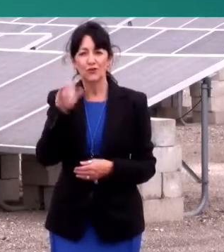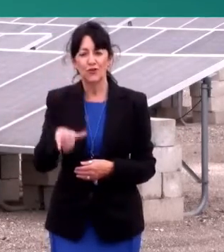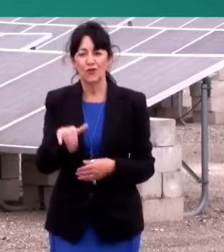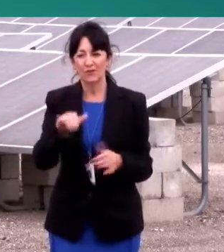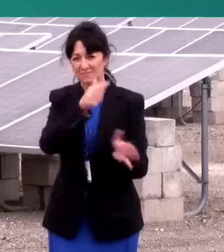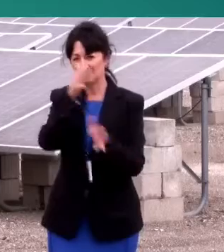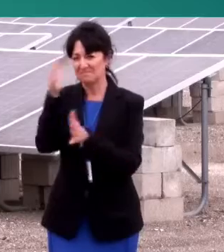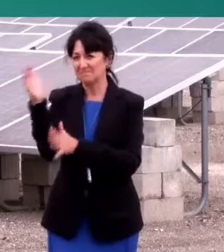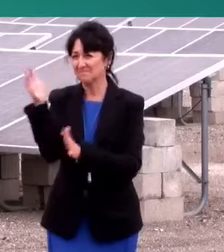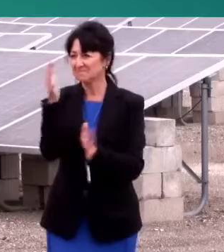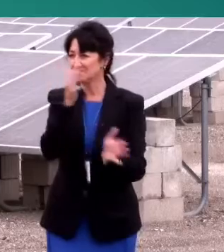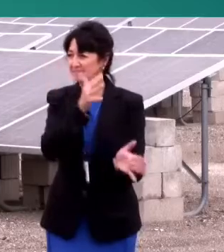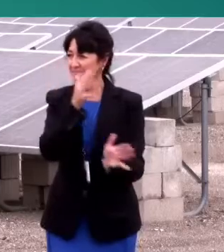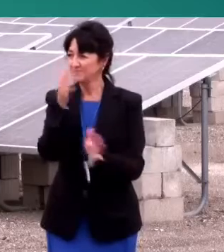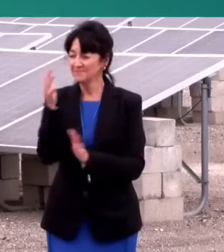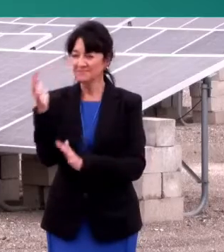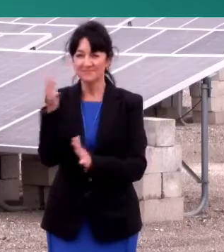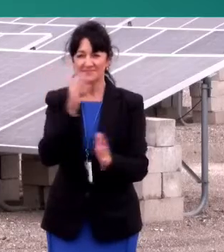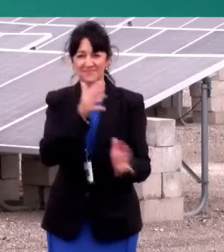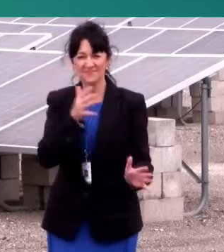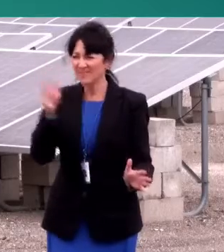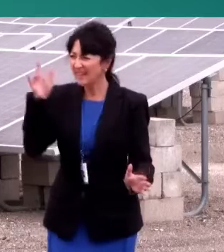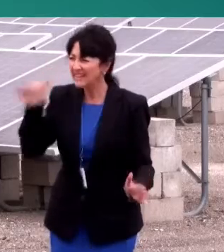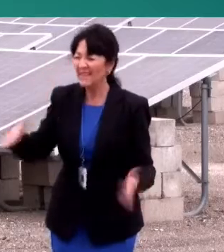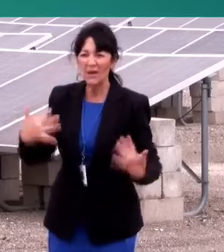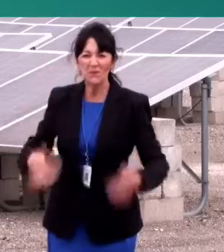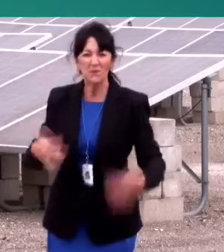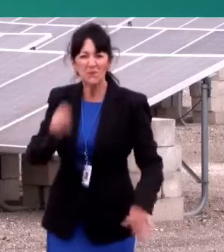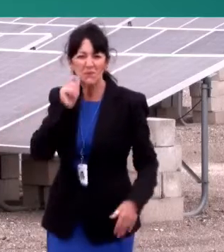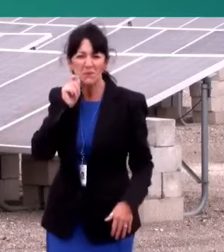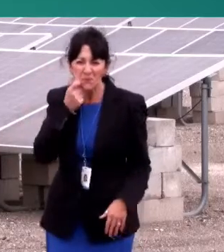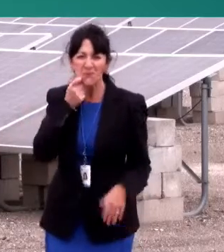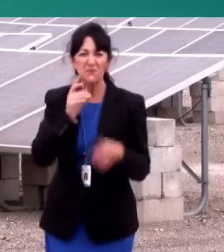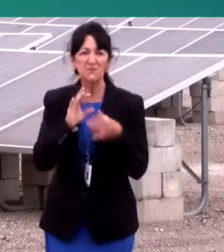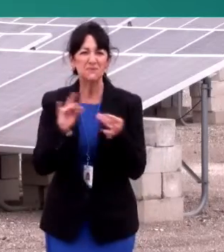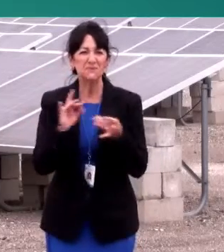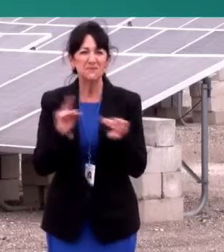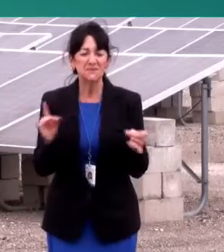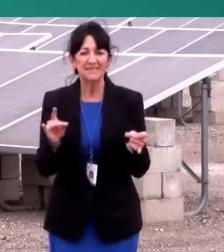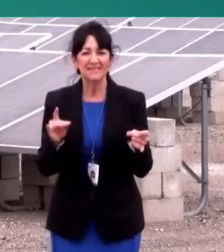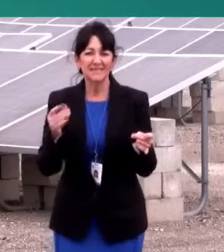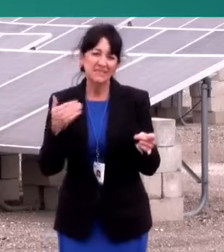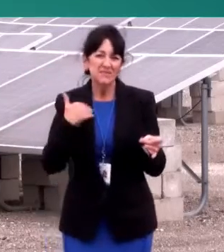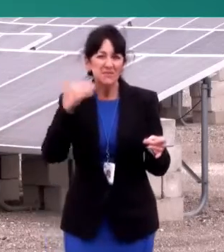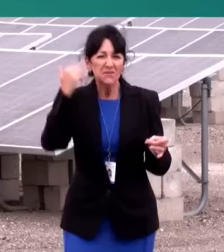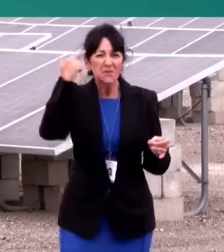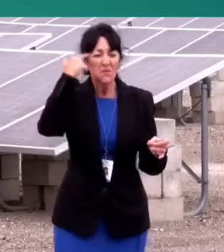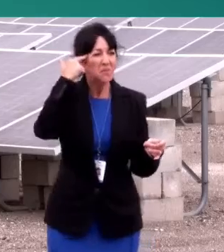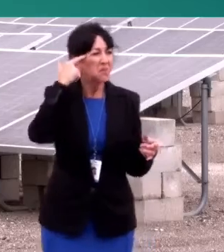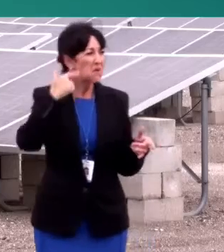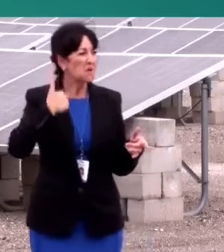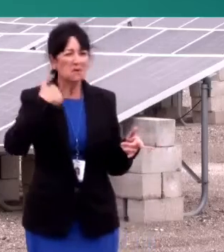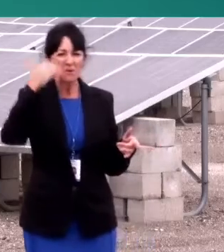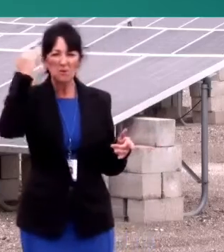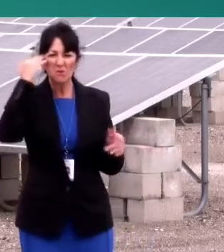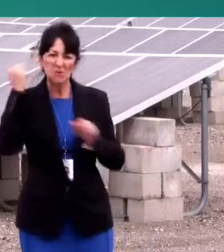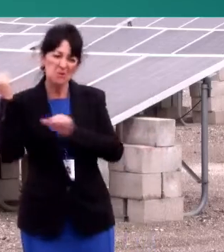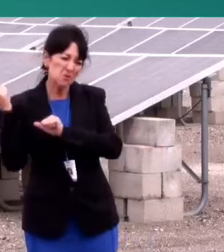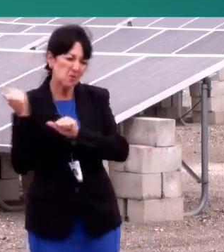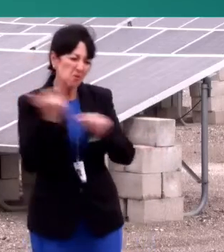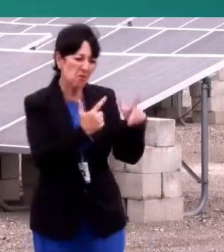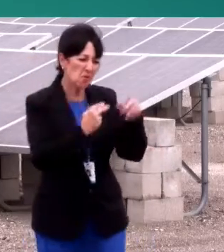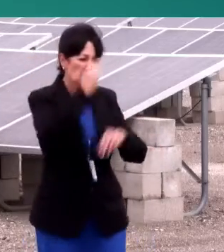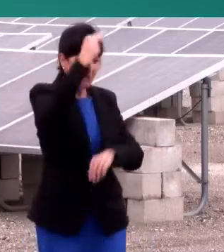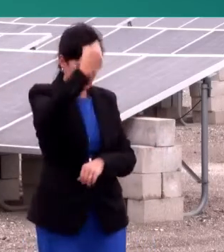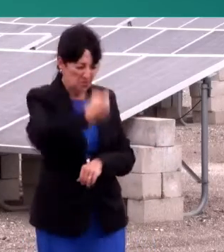sir. Thank you, Jesse. That was way cool. I thought that I knew every inch of ground in our state and had been